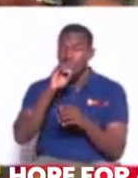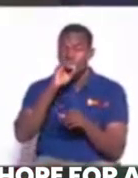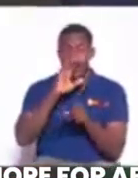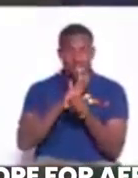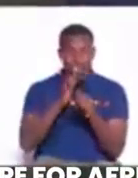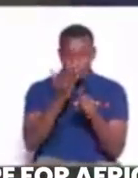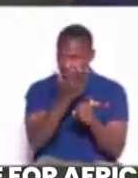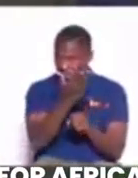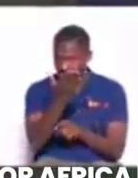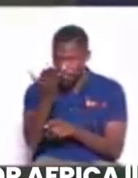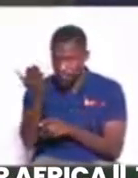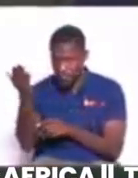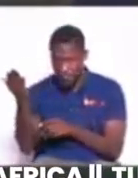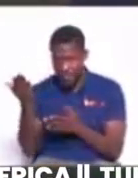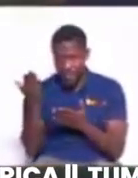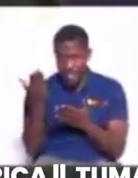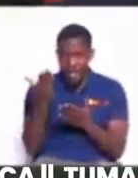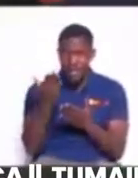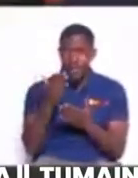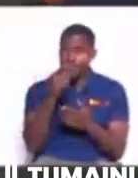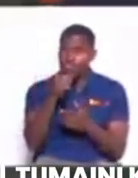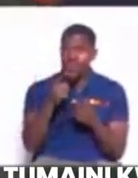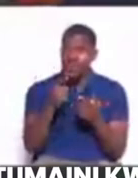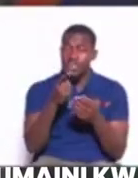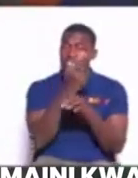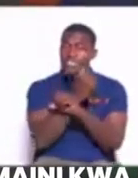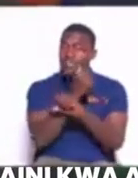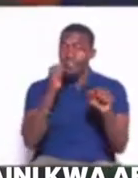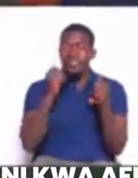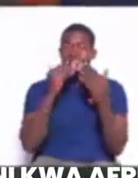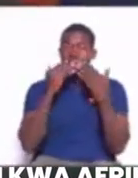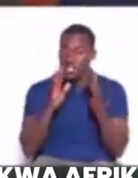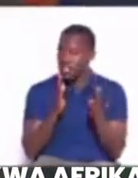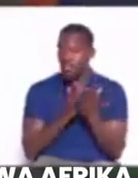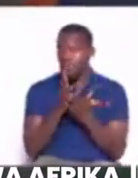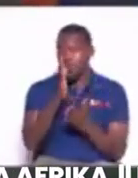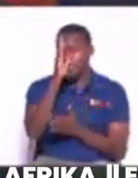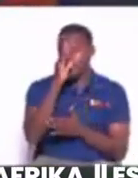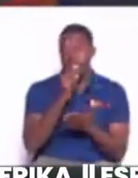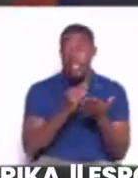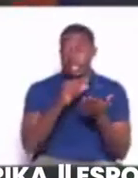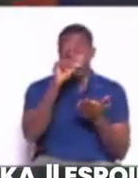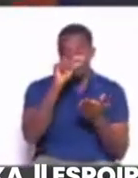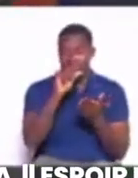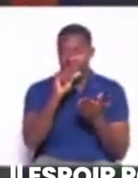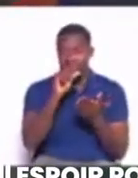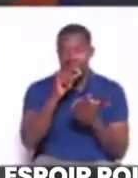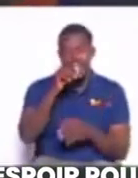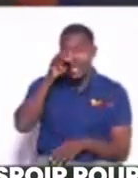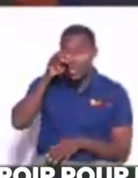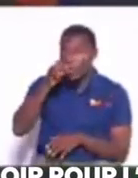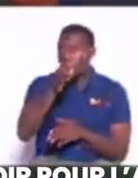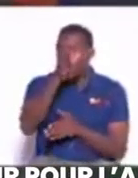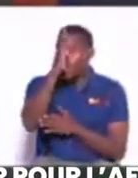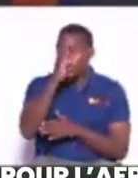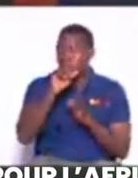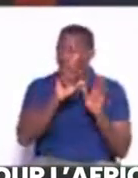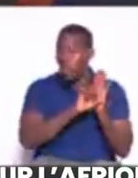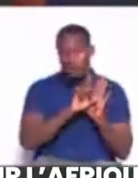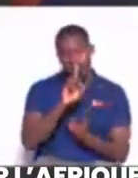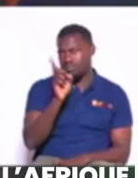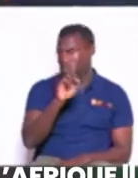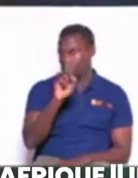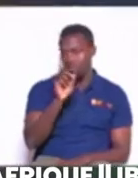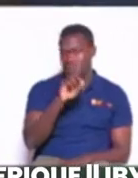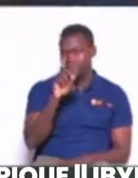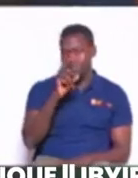today, saved by grace, not to do away with his law, but to live godly, obedient lives. Look at what it says